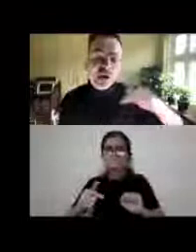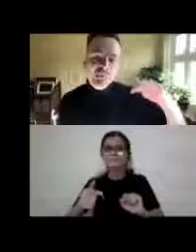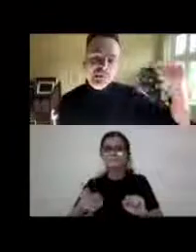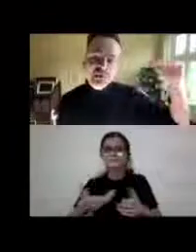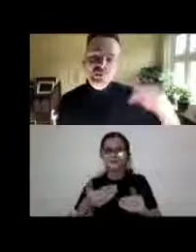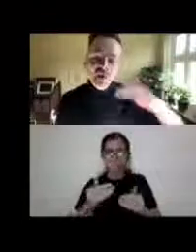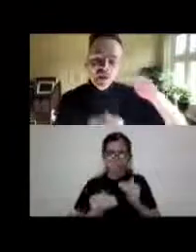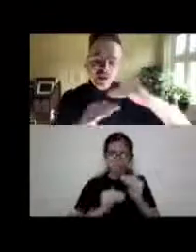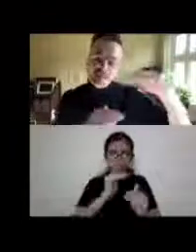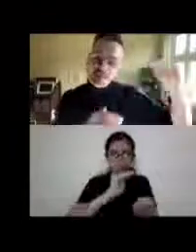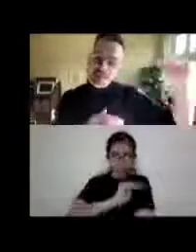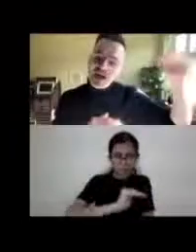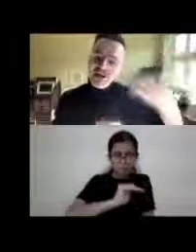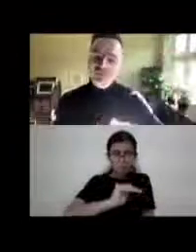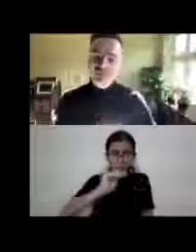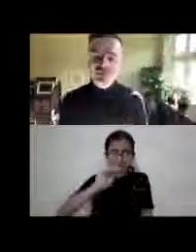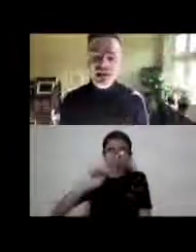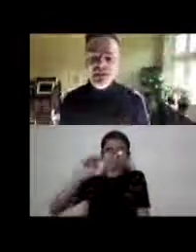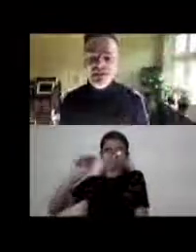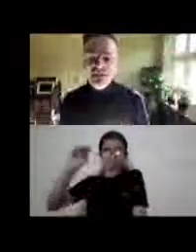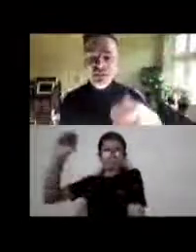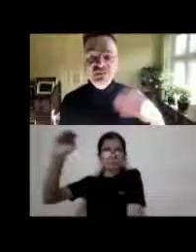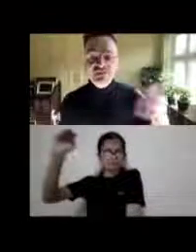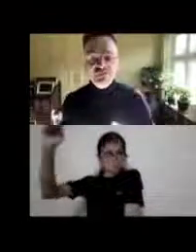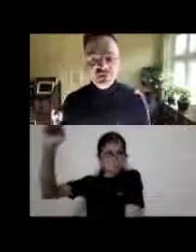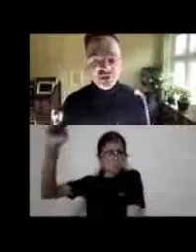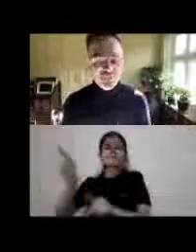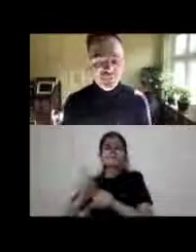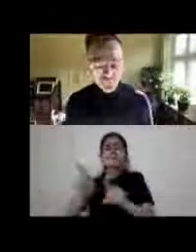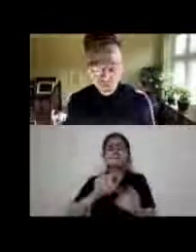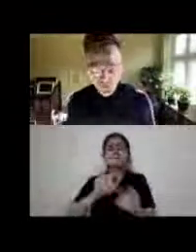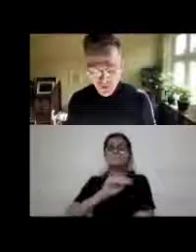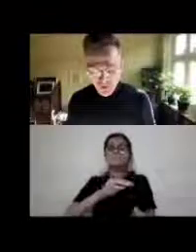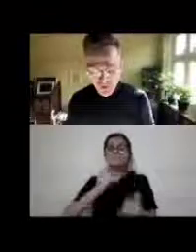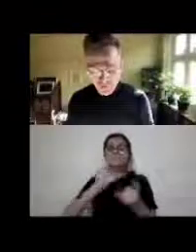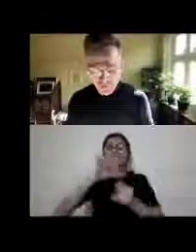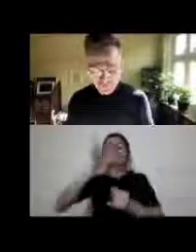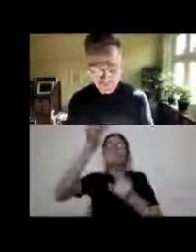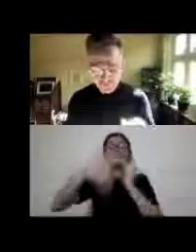grow up a new kind of a society in the future.